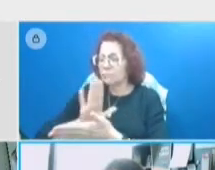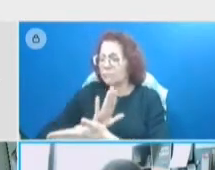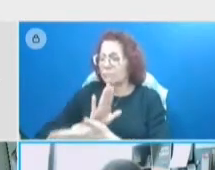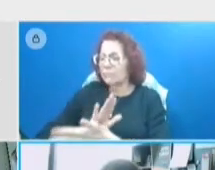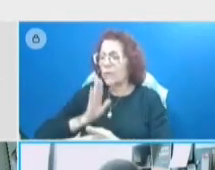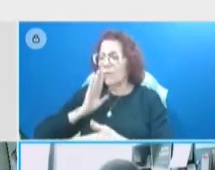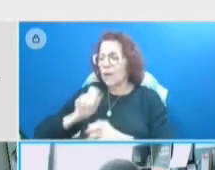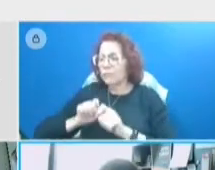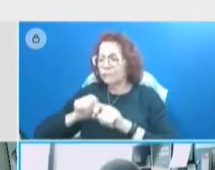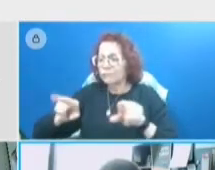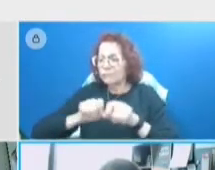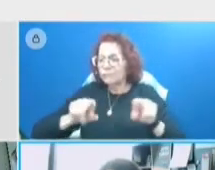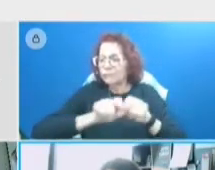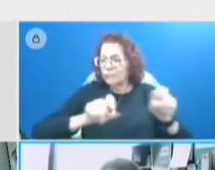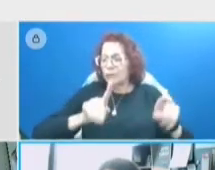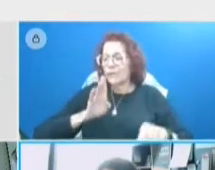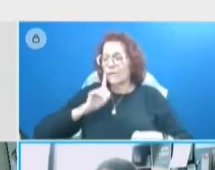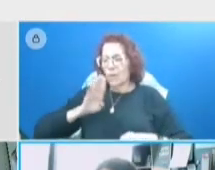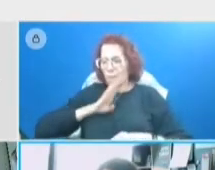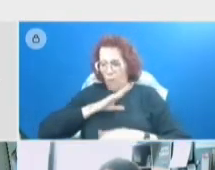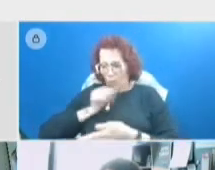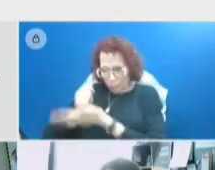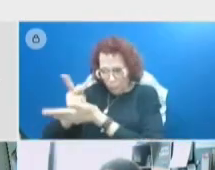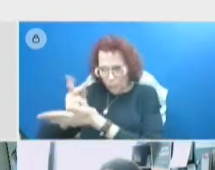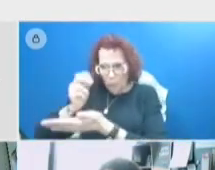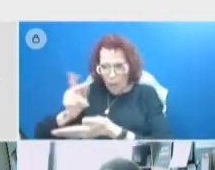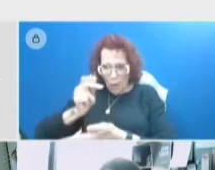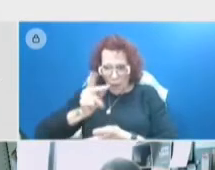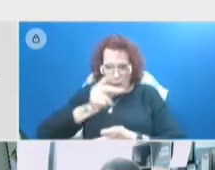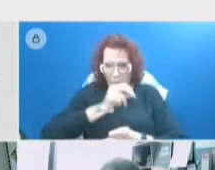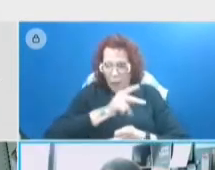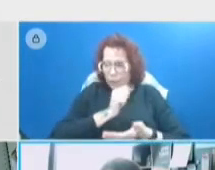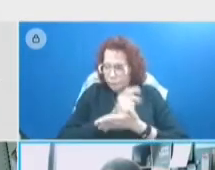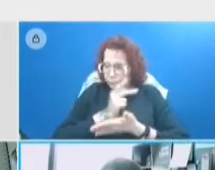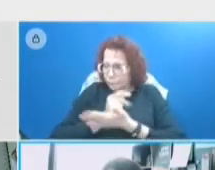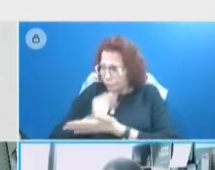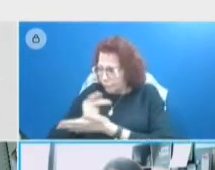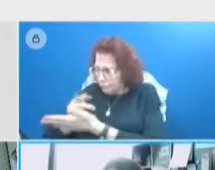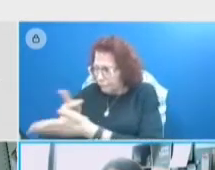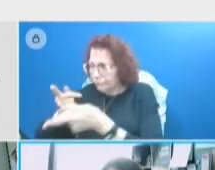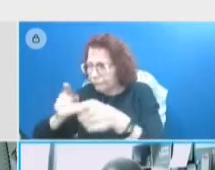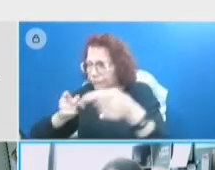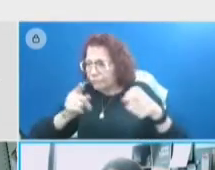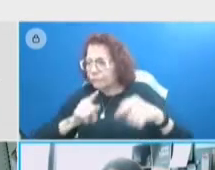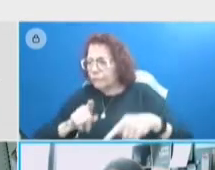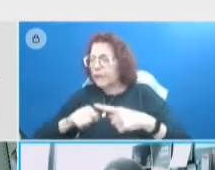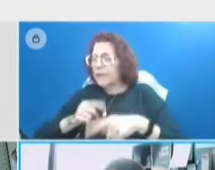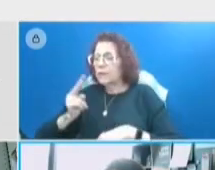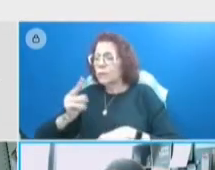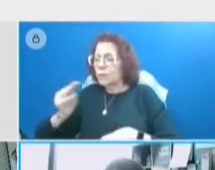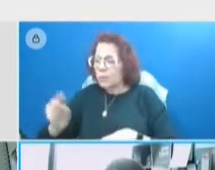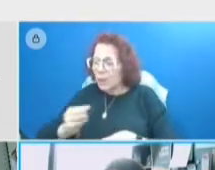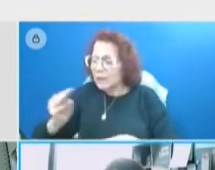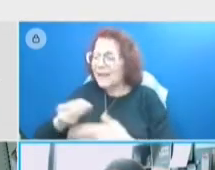your approval. There is a $2 million aid to localities early voting expansion grant.